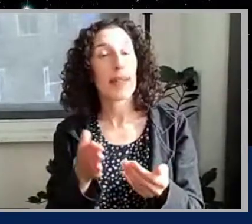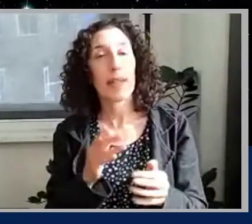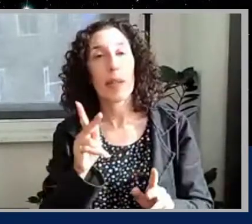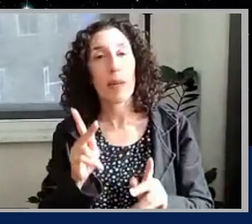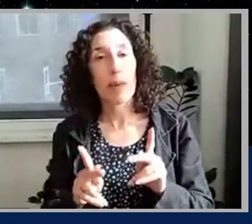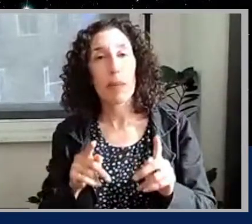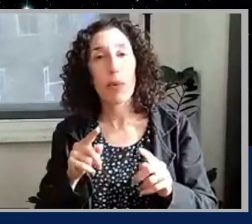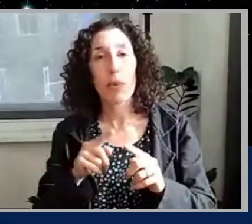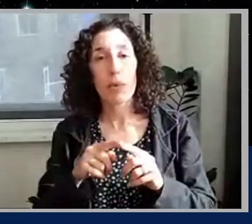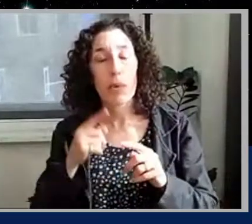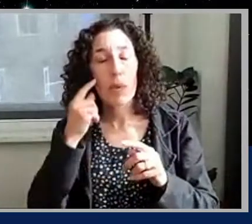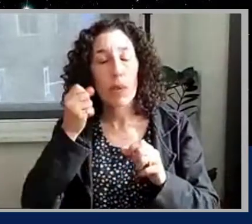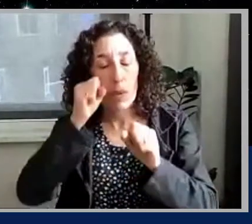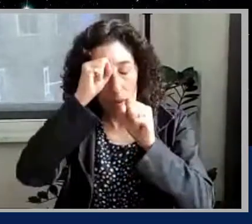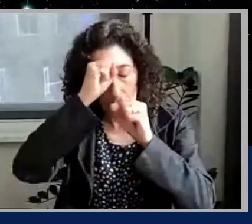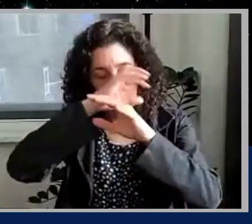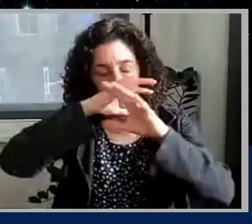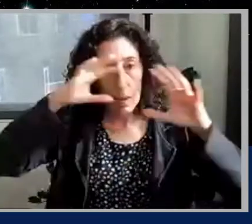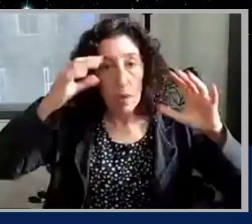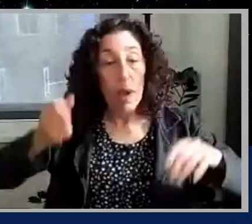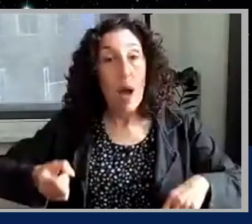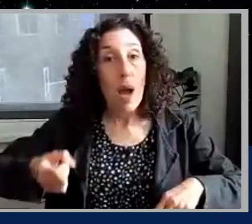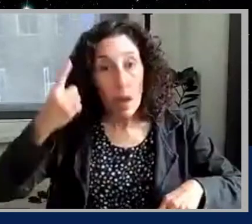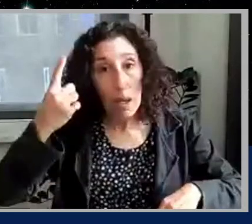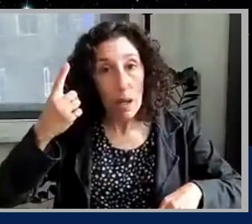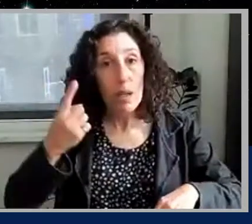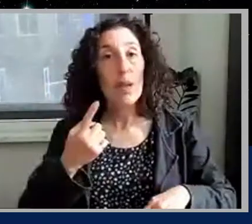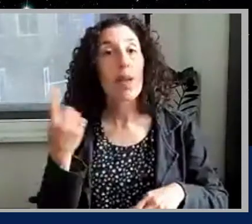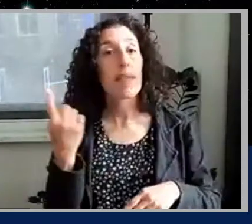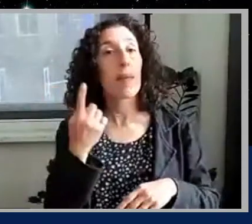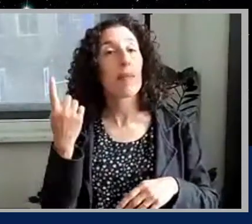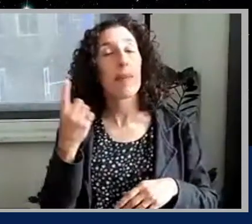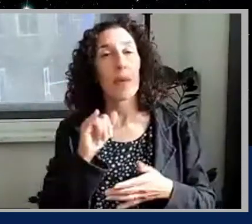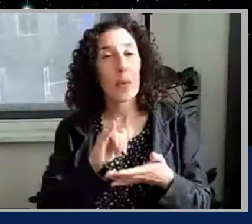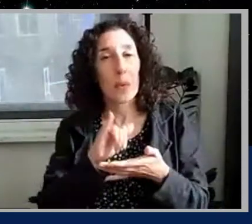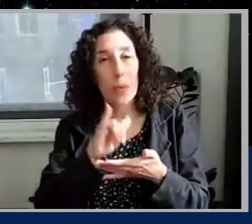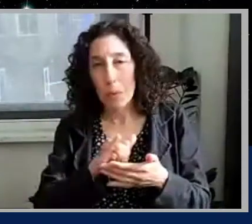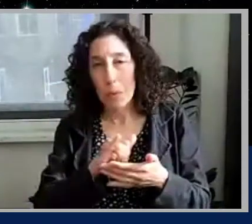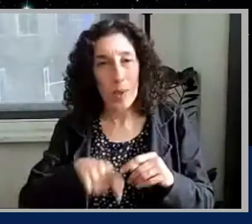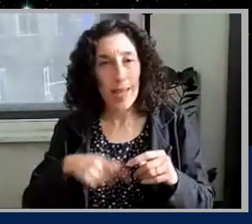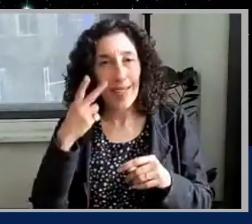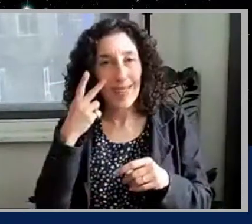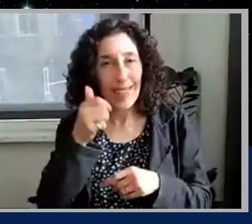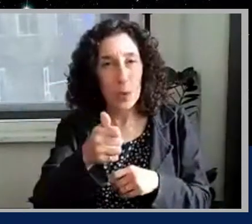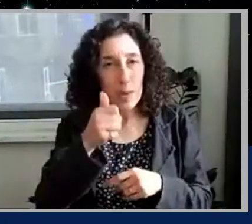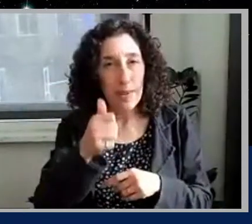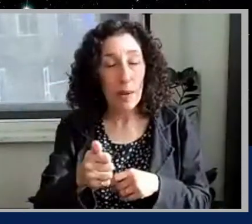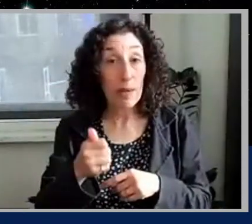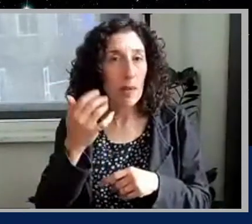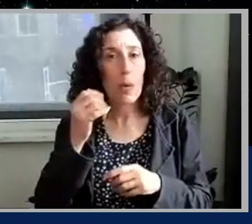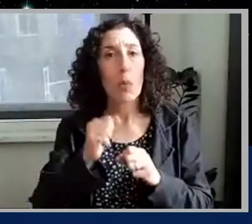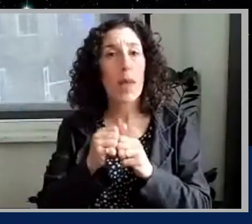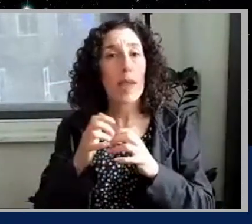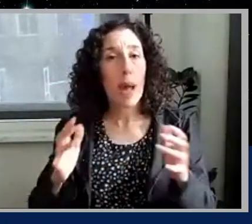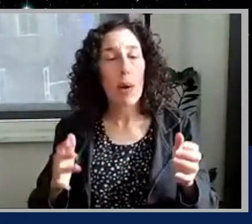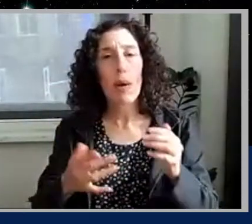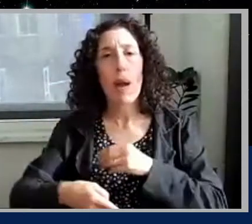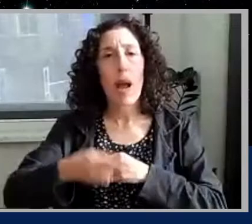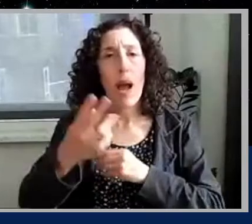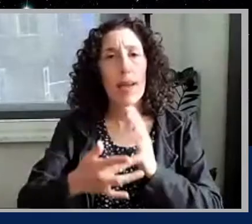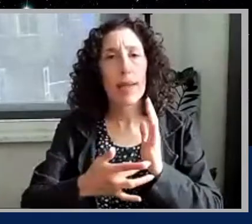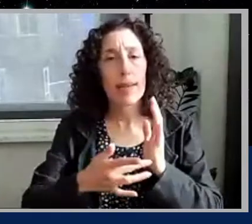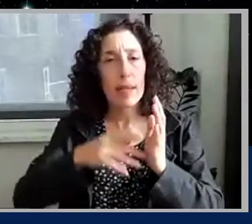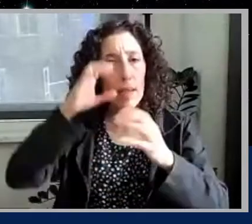different kinds of science products. It doesn't just have to be a two-dimensional image. If you have good data, you can make a three-dimensional